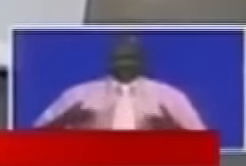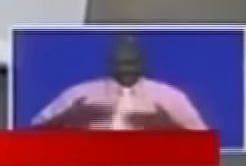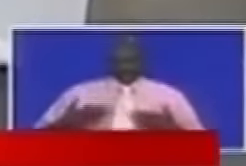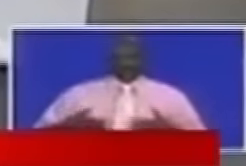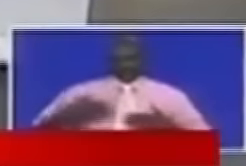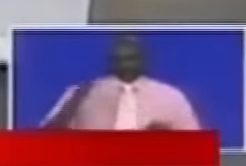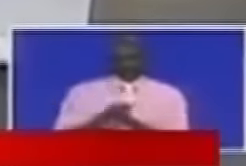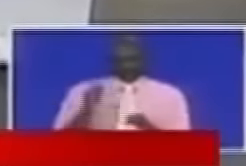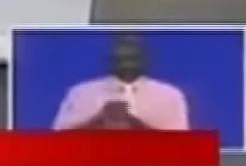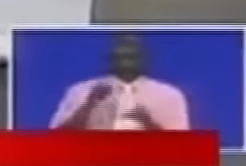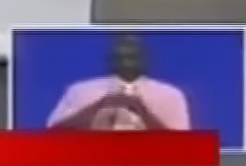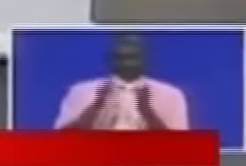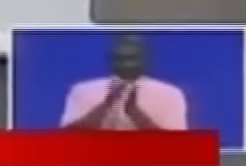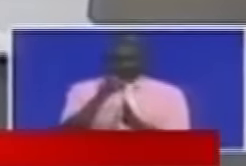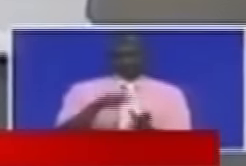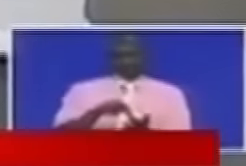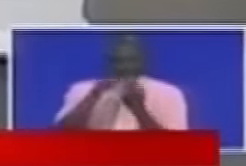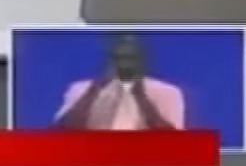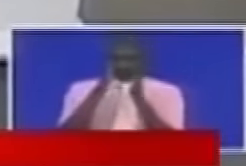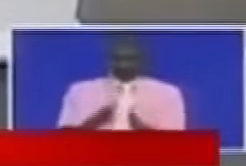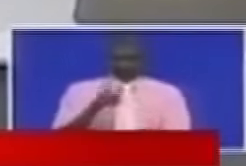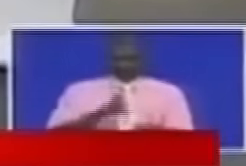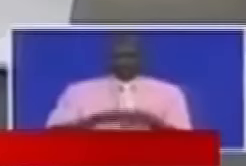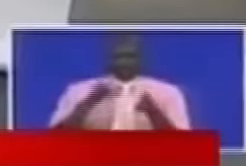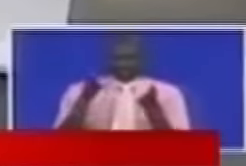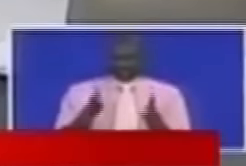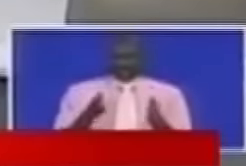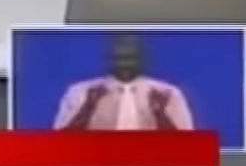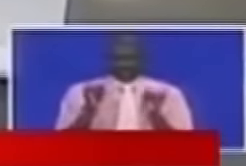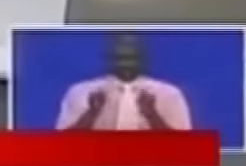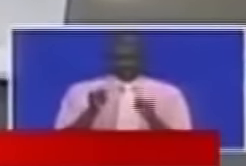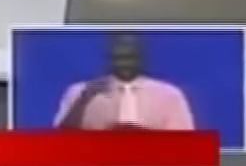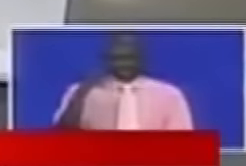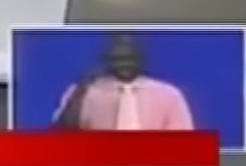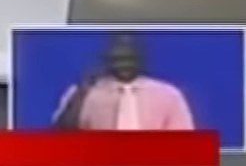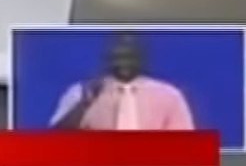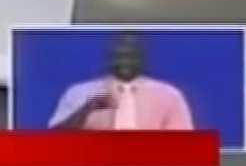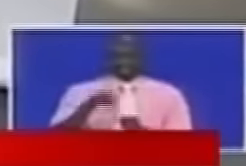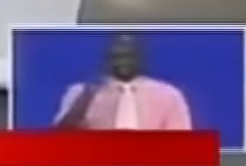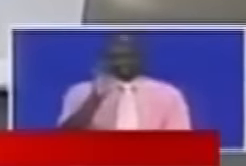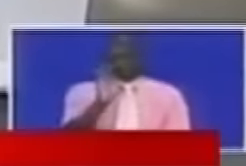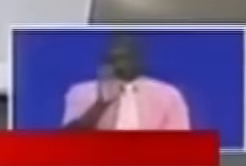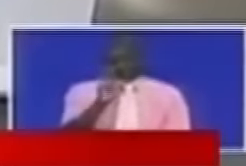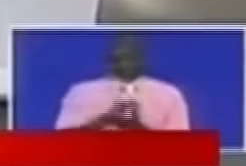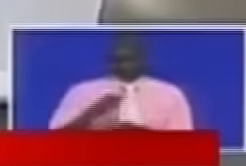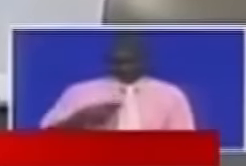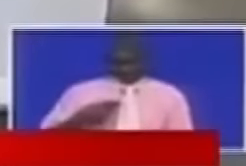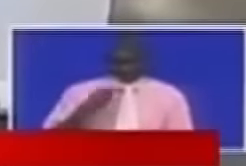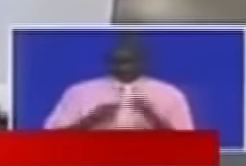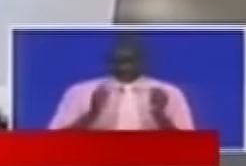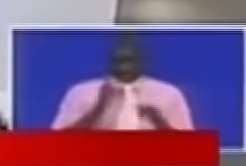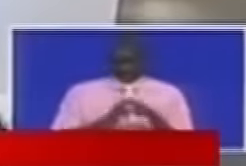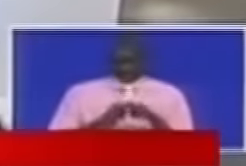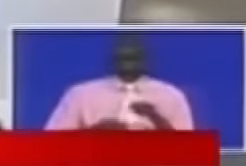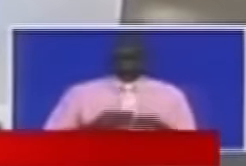15 years and now as a news anchor and reporter. He was respected for his professional abilities and admired by